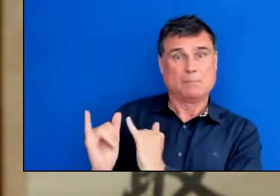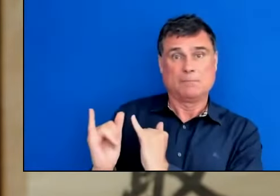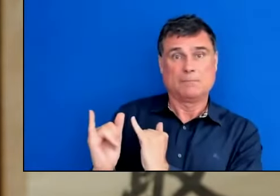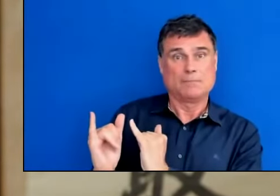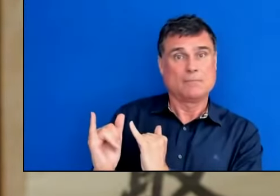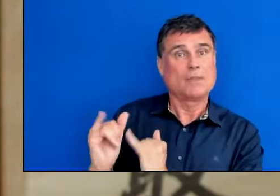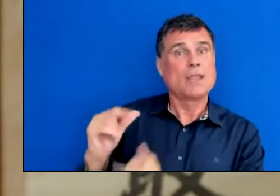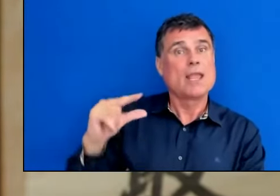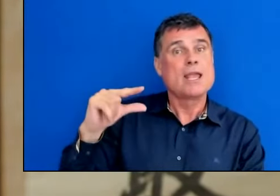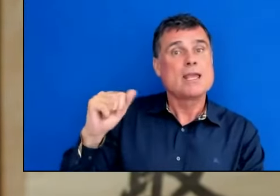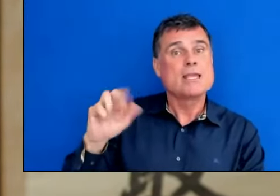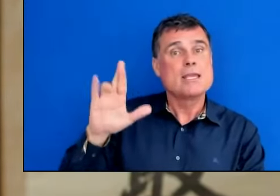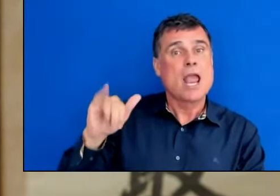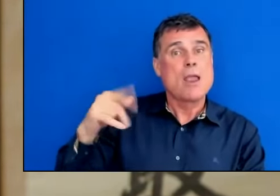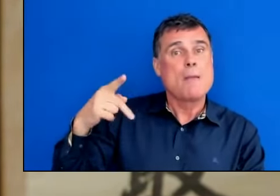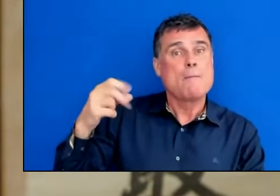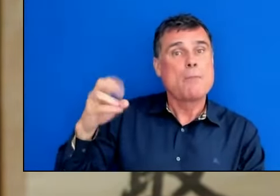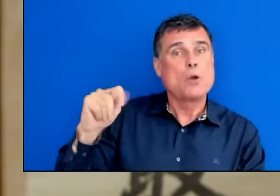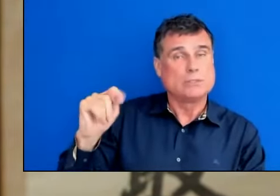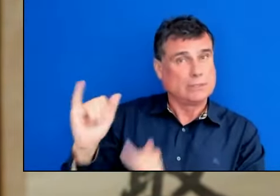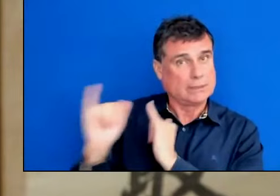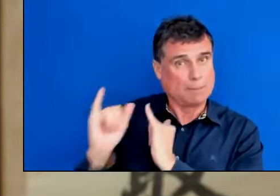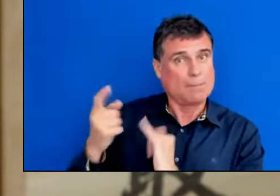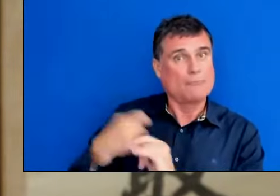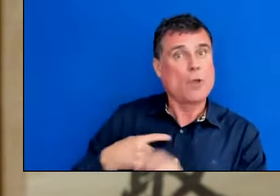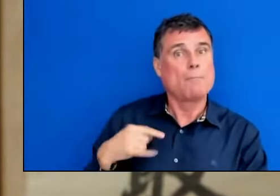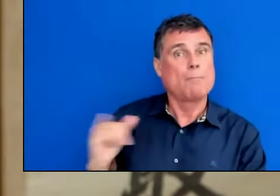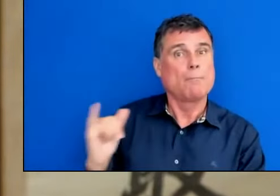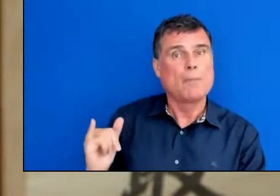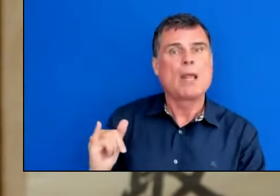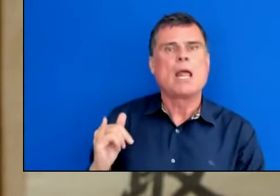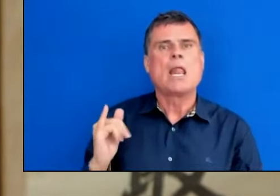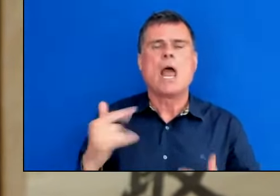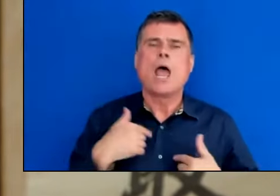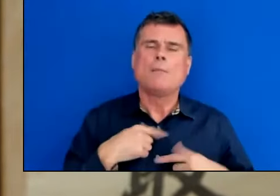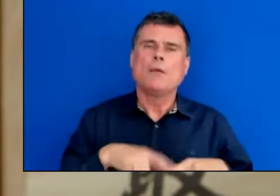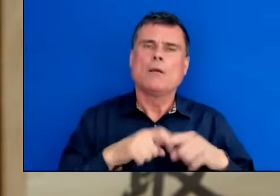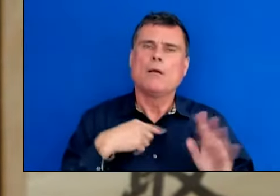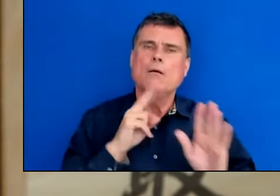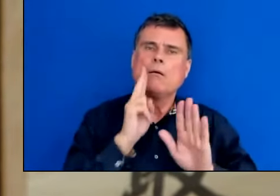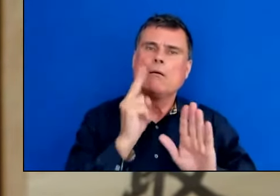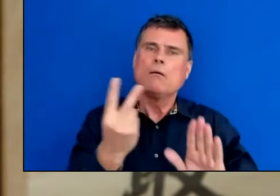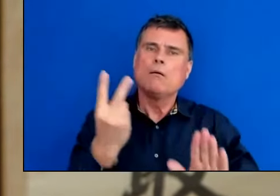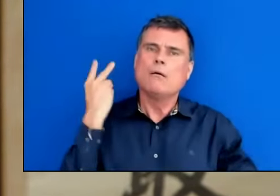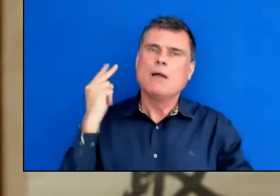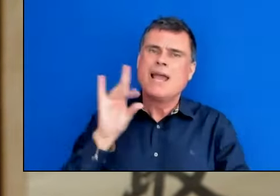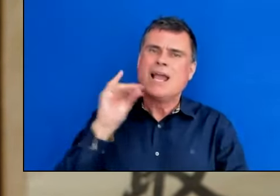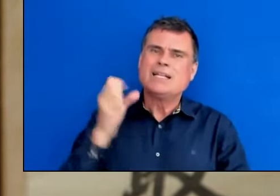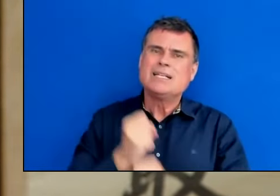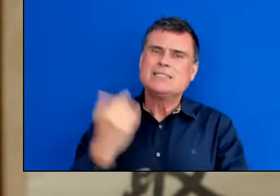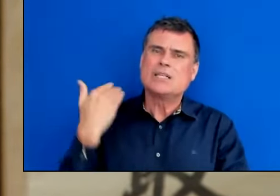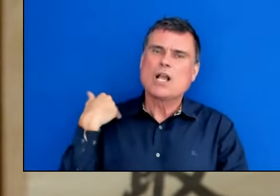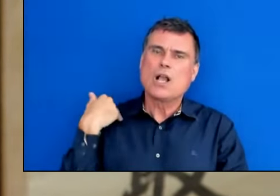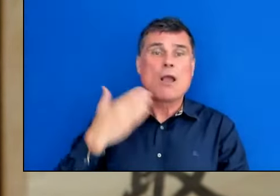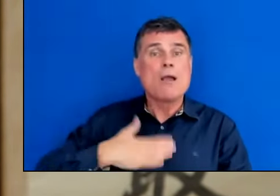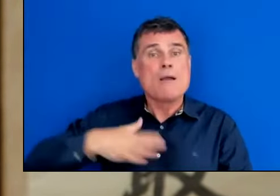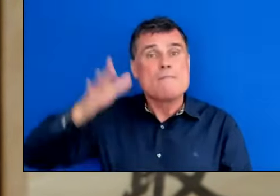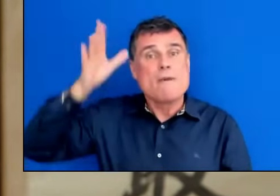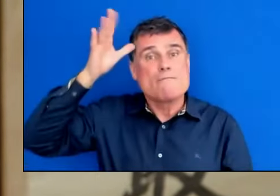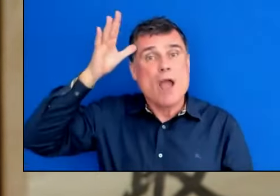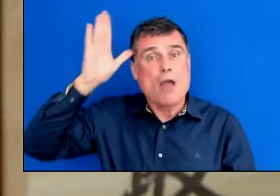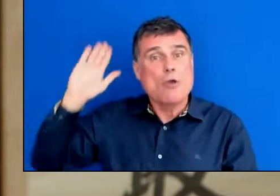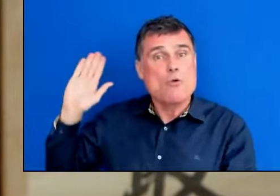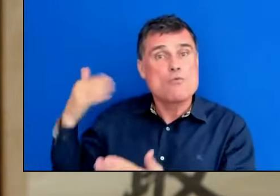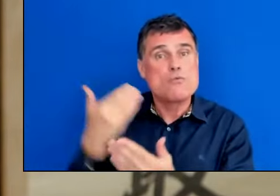I pause to reflect that 80 years ago today, my father arrived in the Kaslow internment